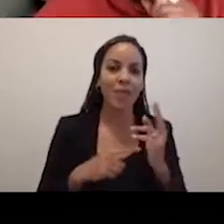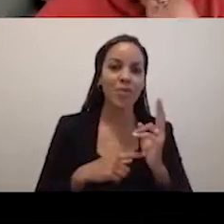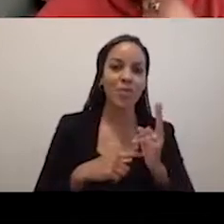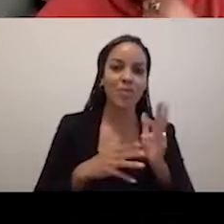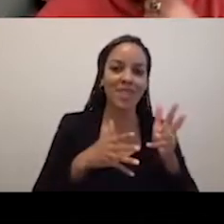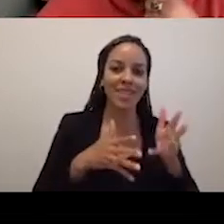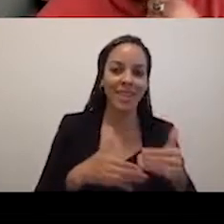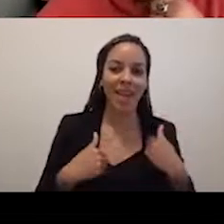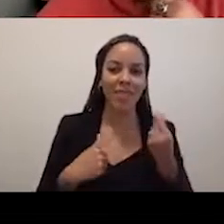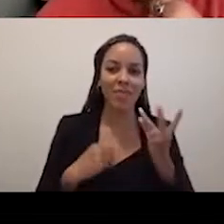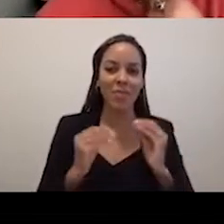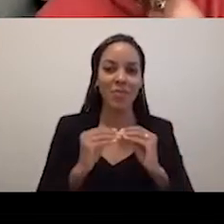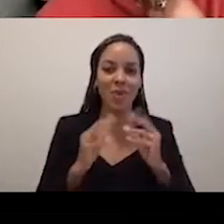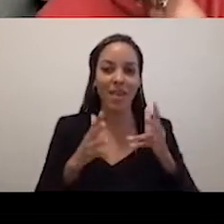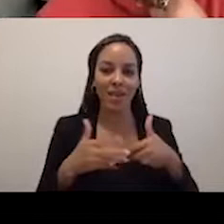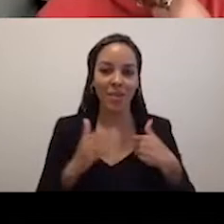things I want to show you.